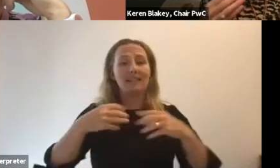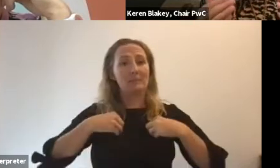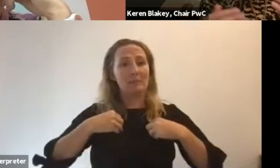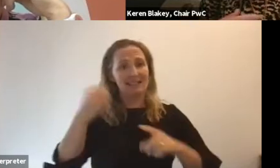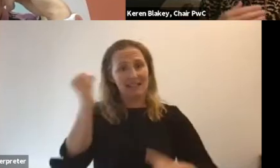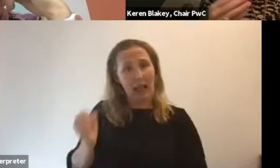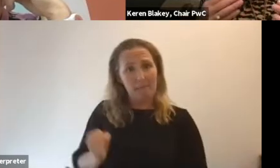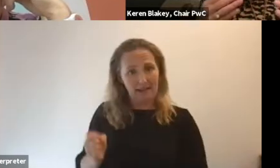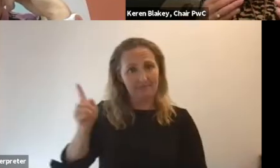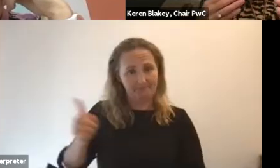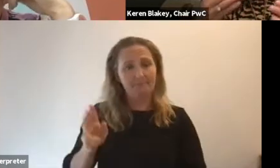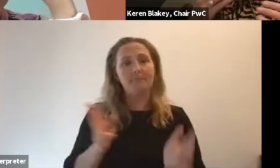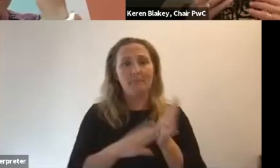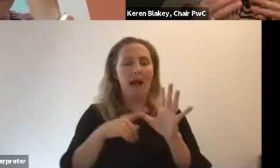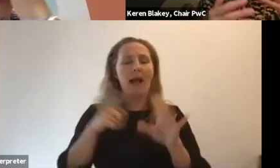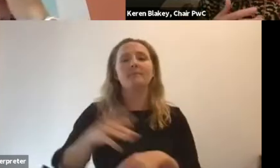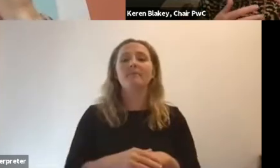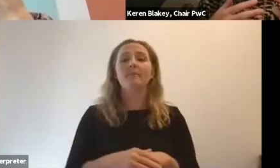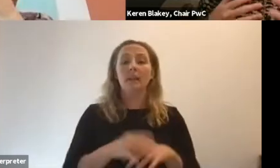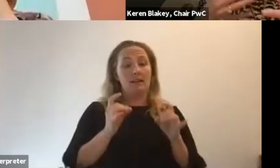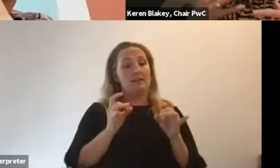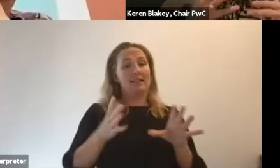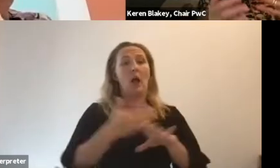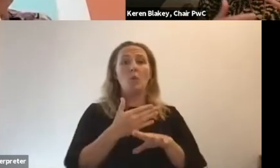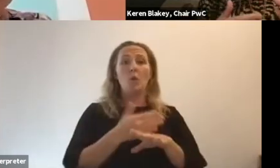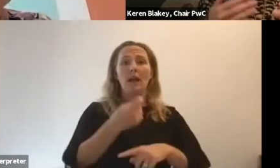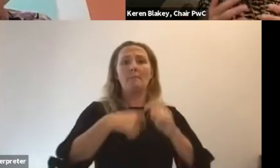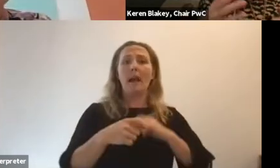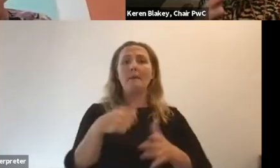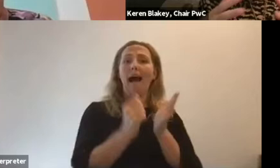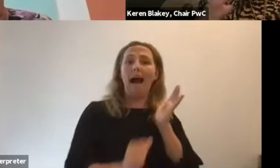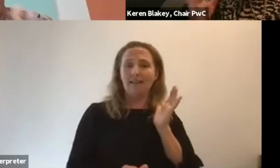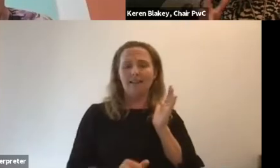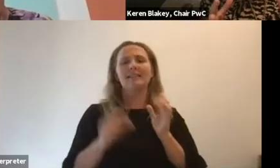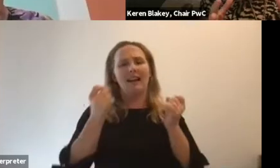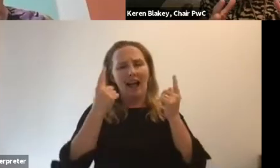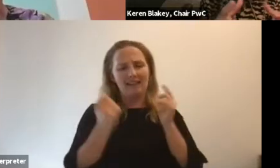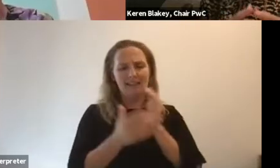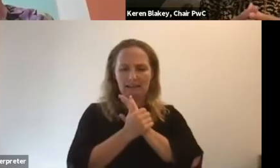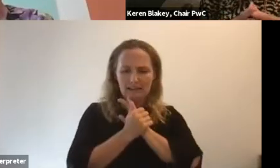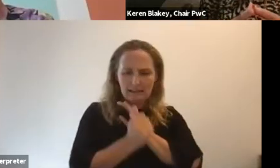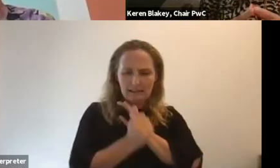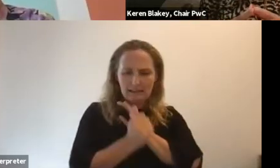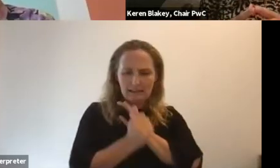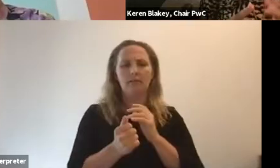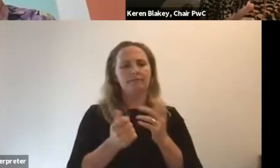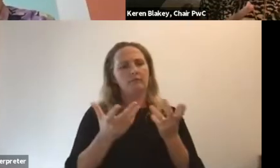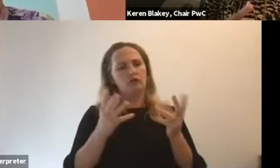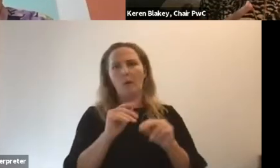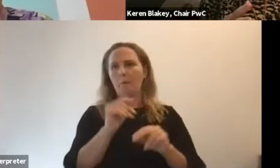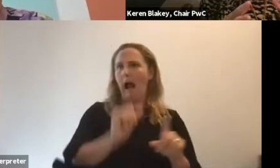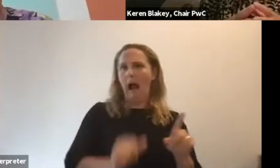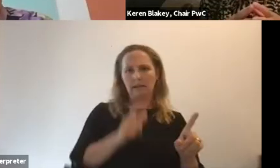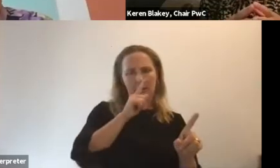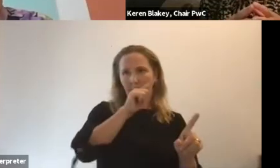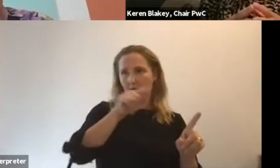her career as an artist, so very much understands the skills and attributes of artists. And she's curated